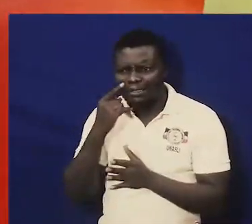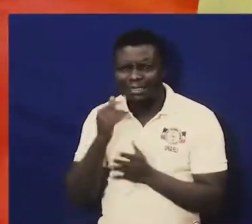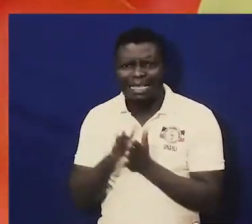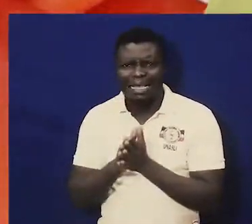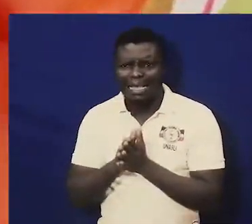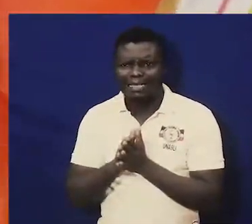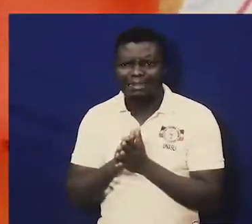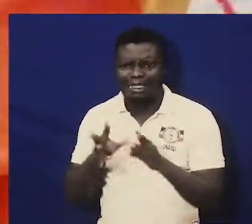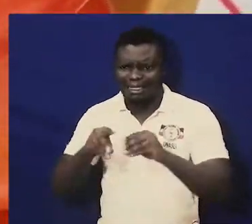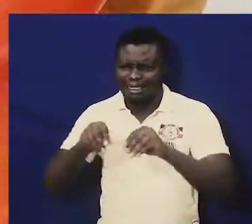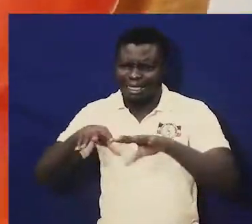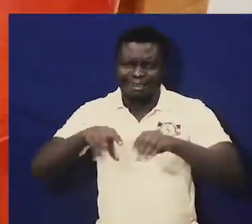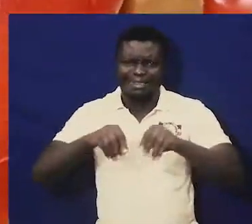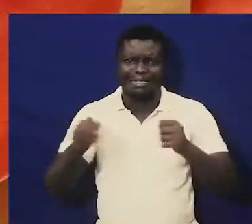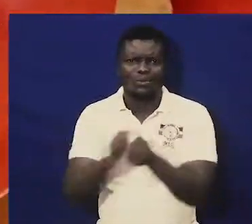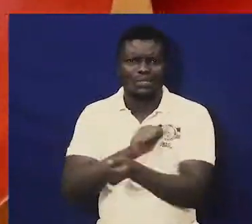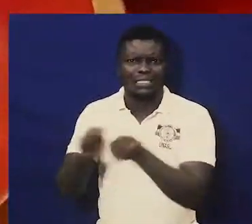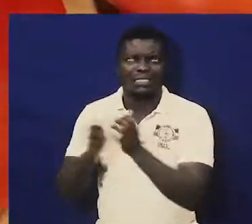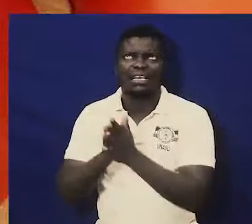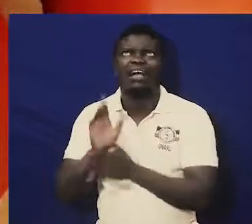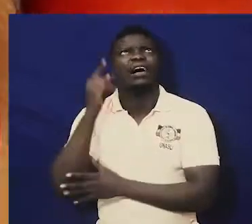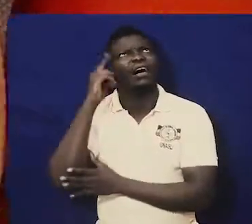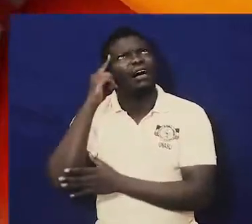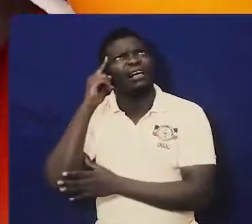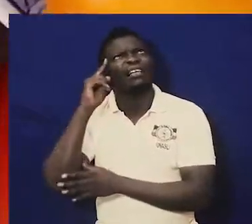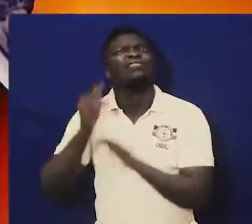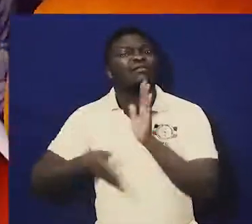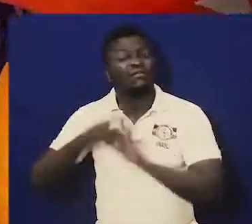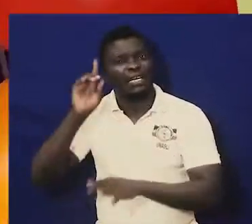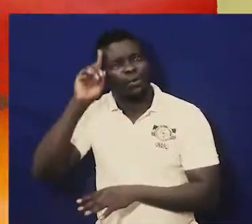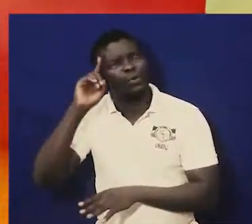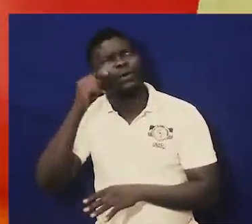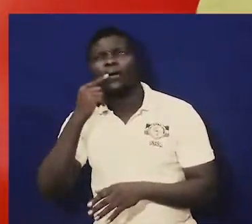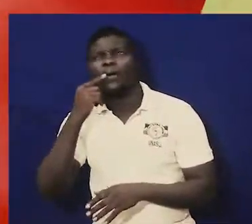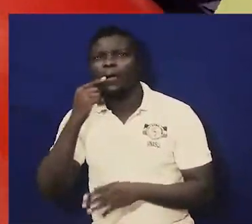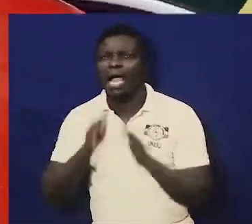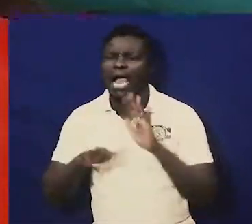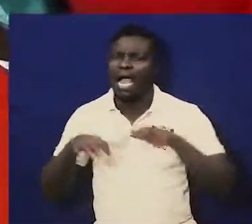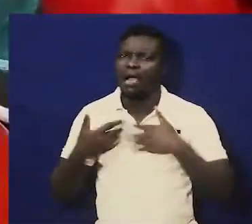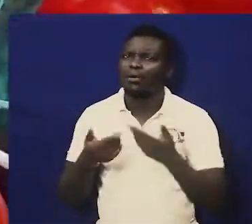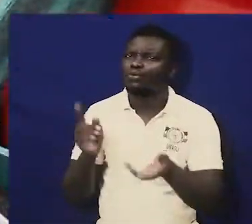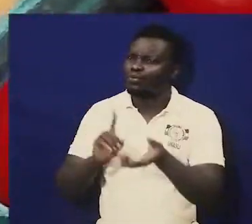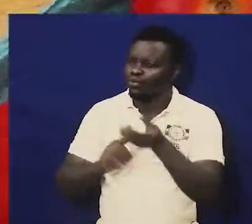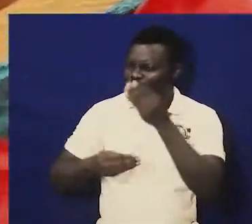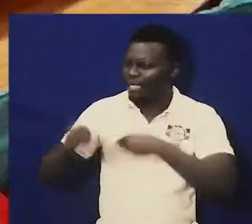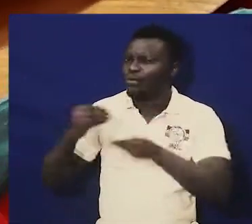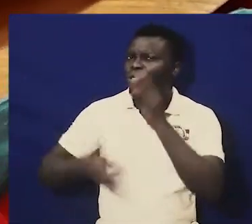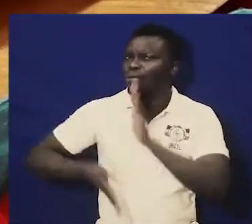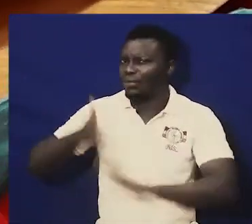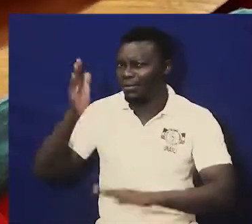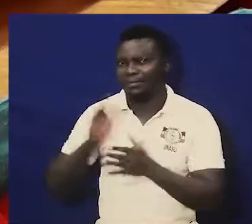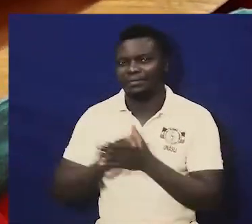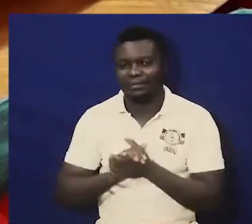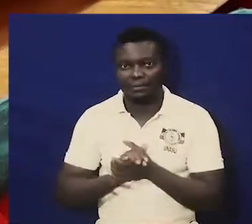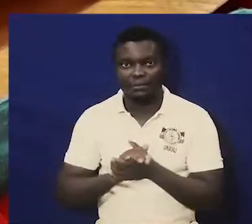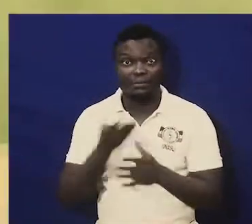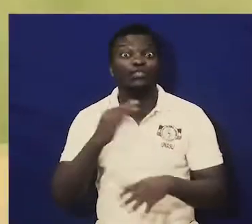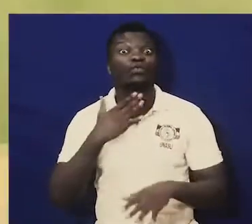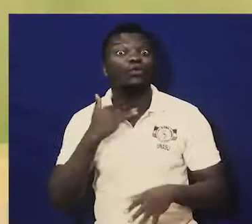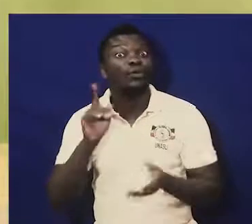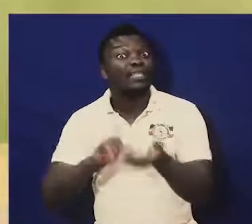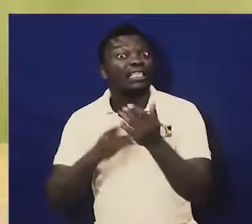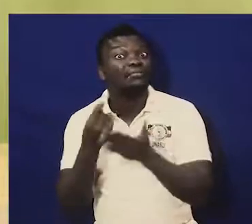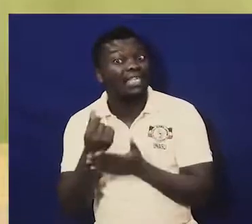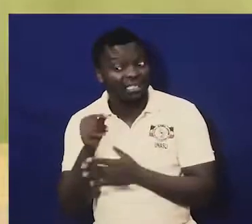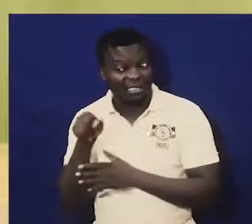spoiled, then you have to think. You need to get some little money out of it. If you need to get some